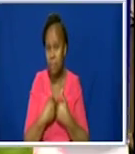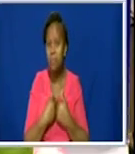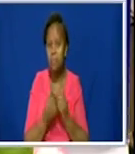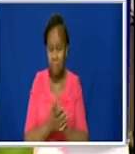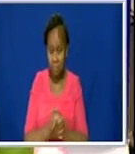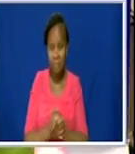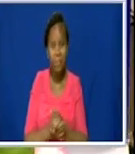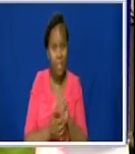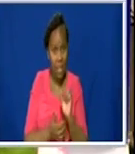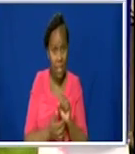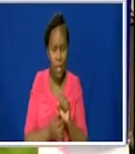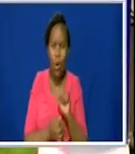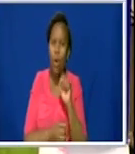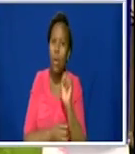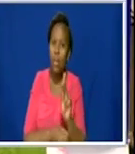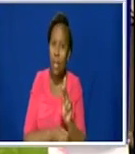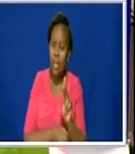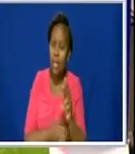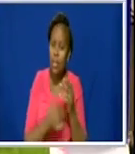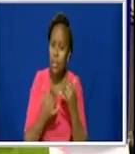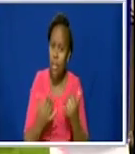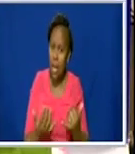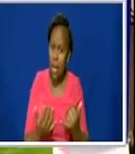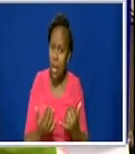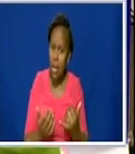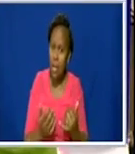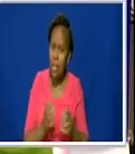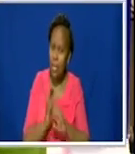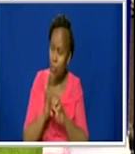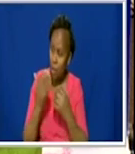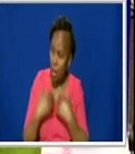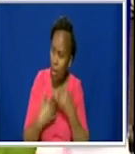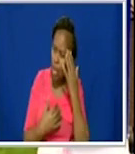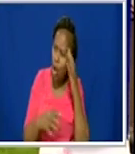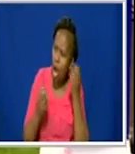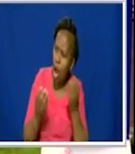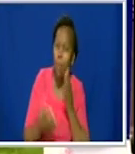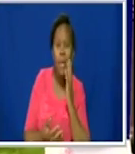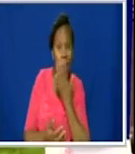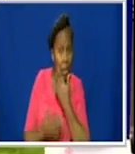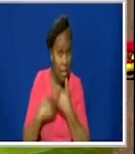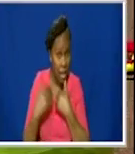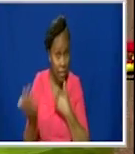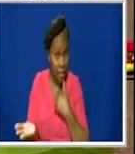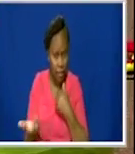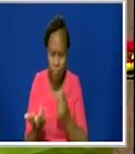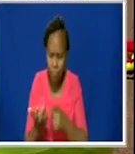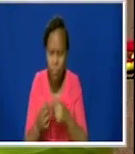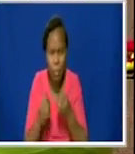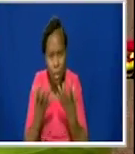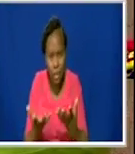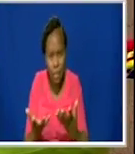Oh. Yes. Okay. Mm-hmm. So, like now, I can know how many crayons I have. Yes. Can you count them?